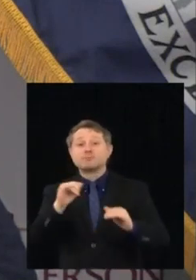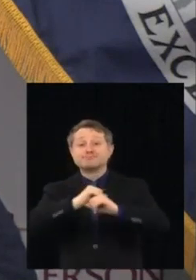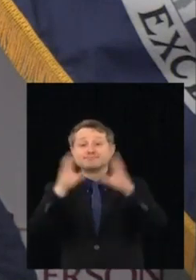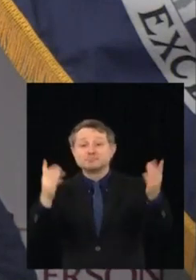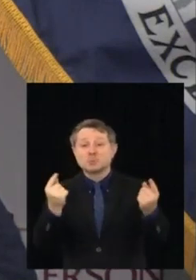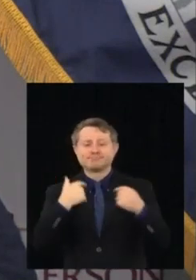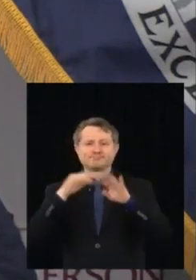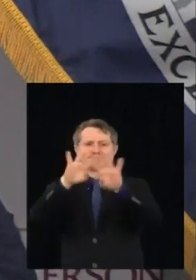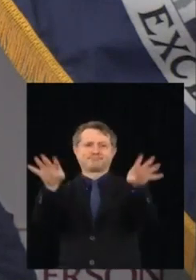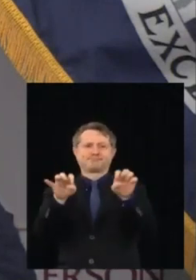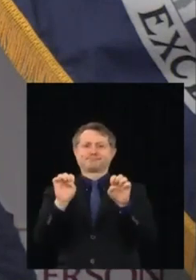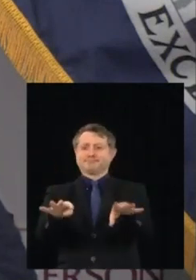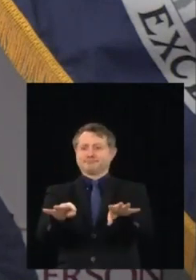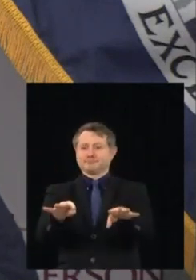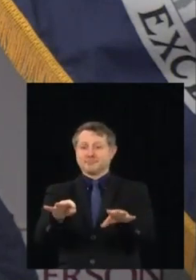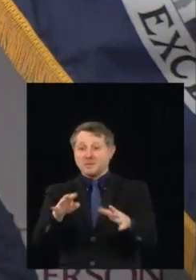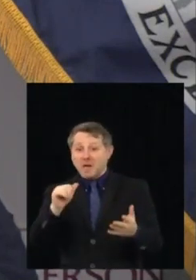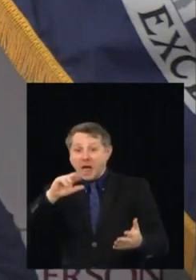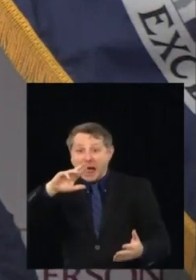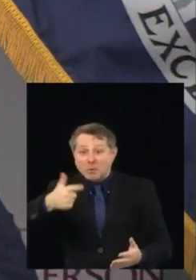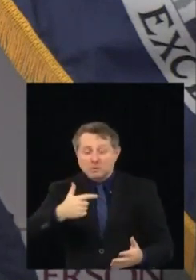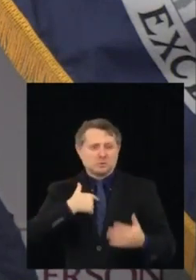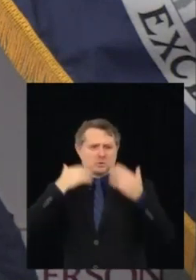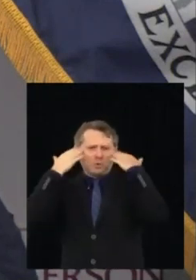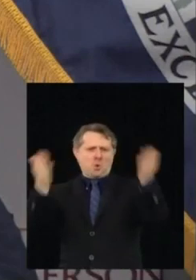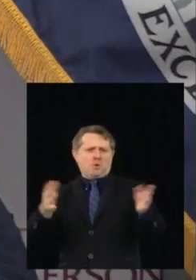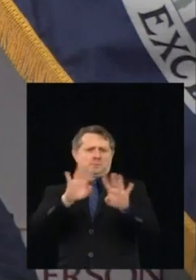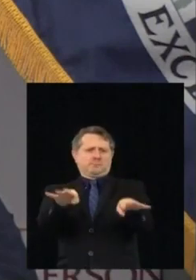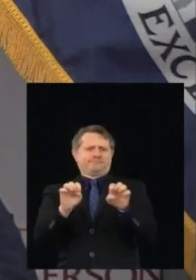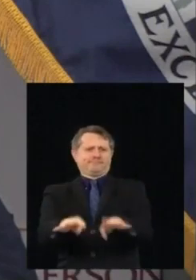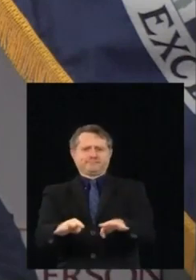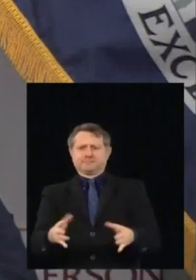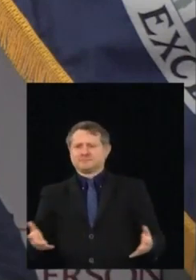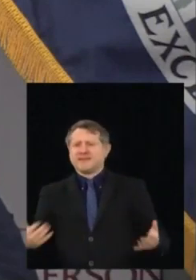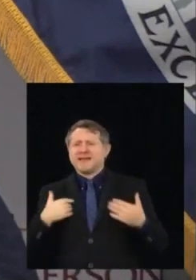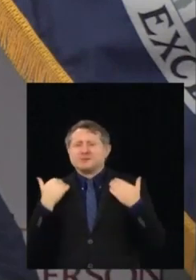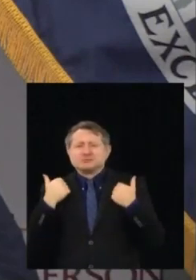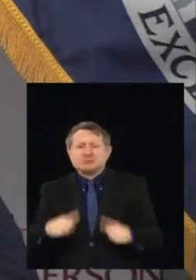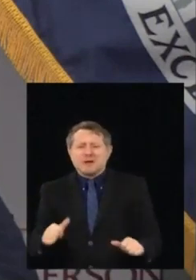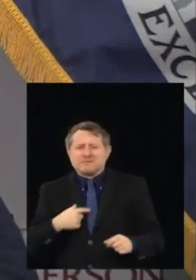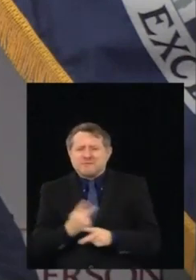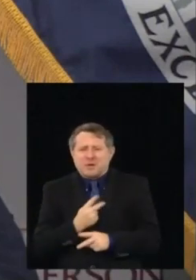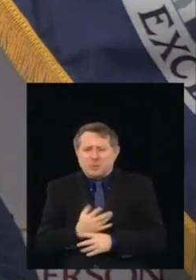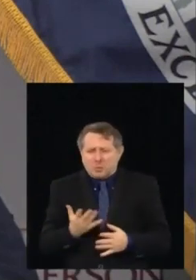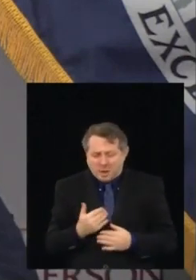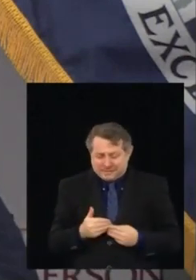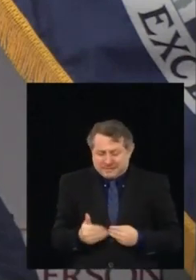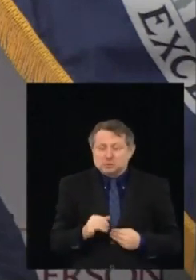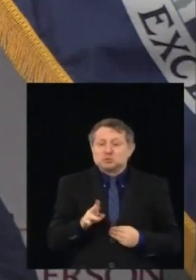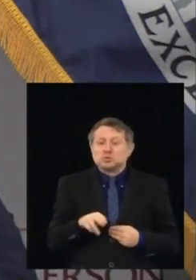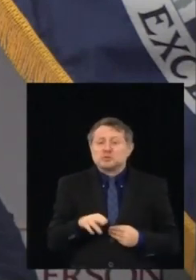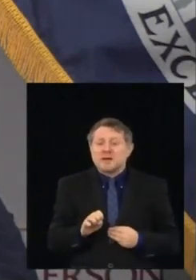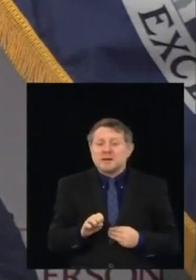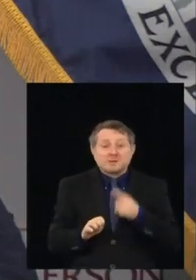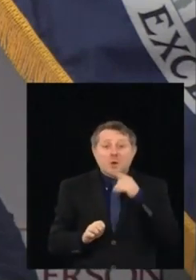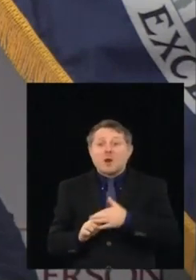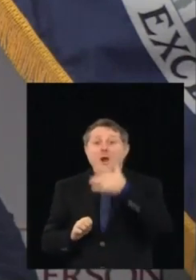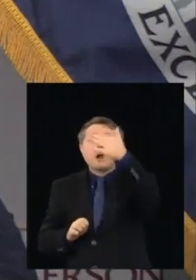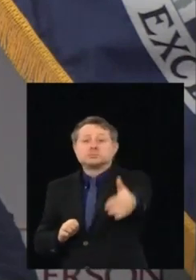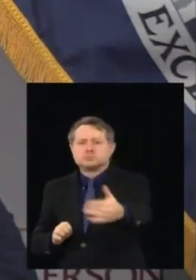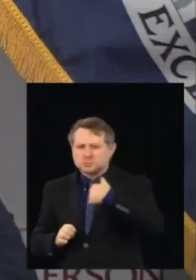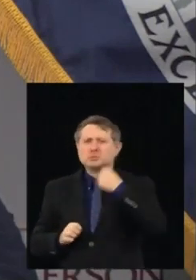where we're going to be in August. I'm trying to figure out June. I understand schools need a